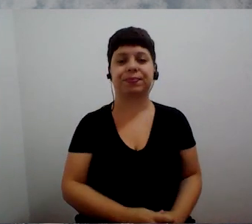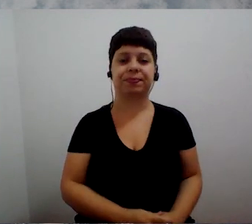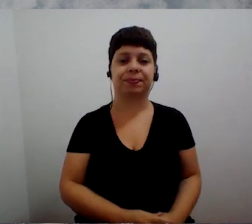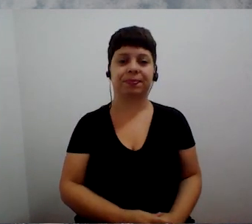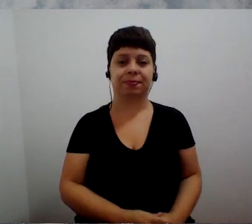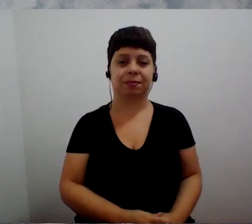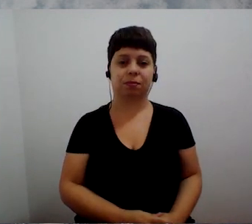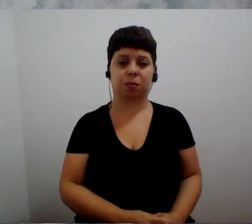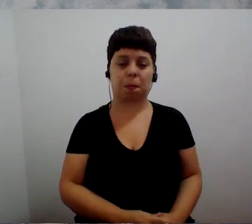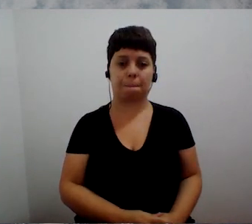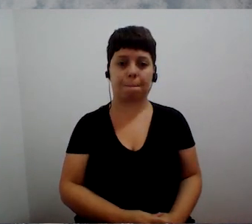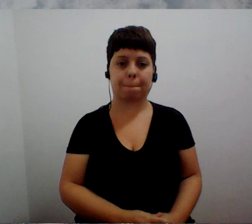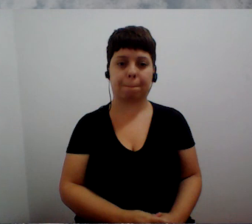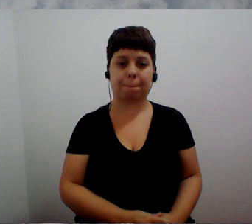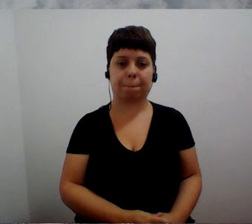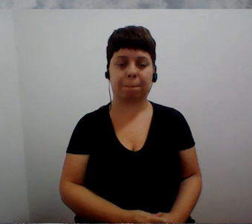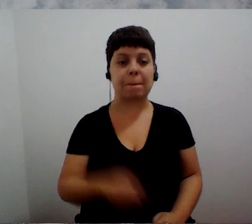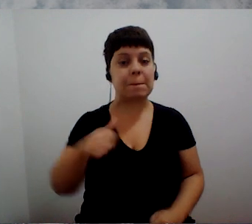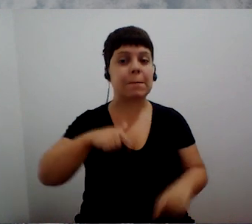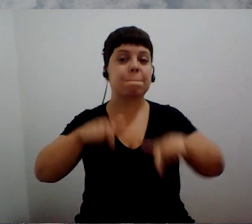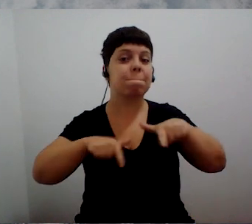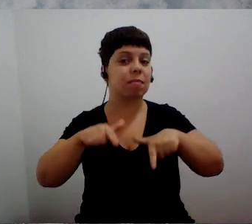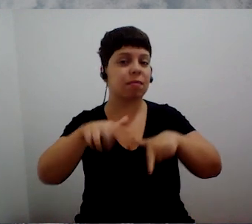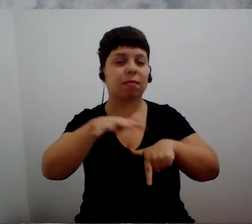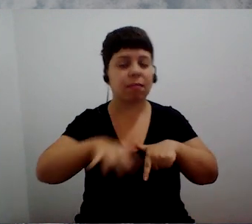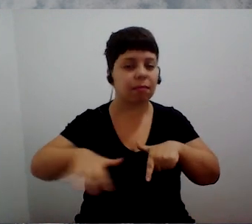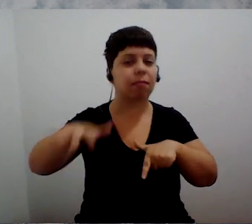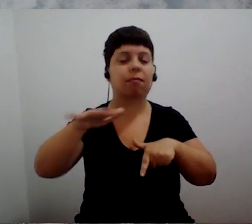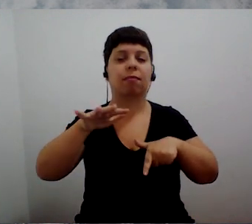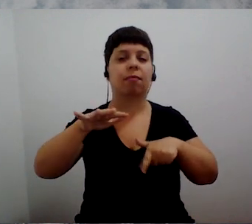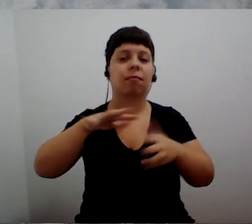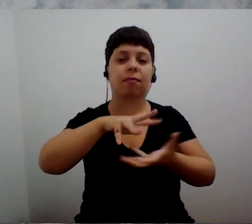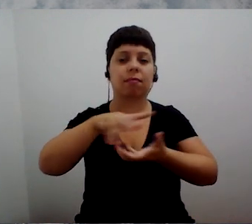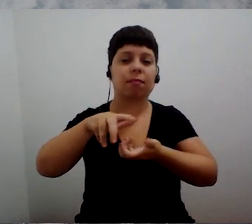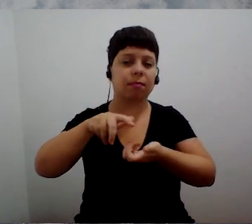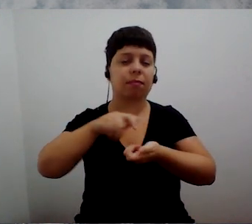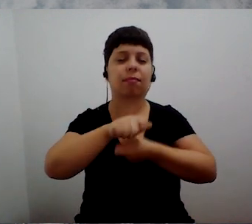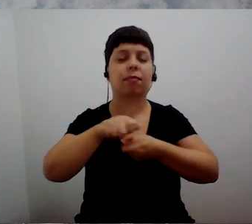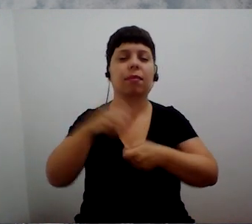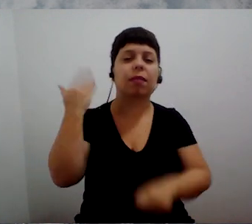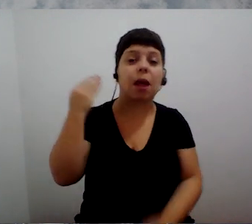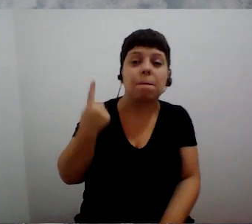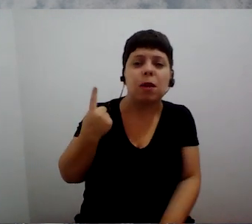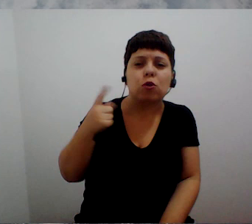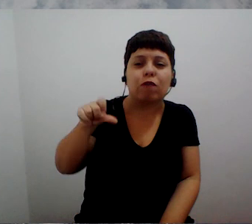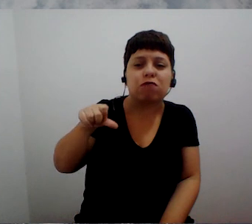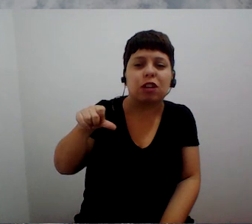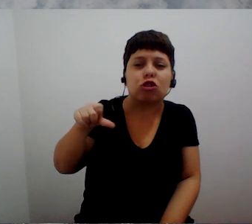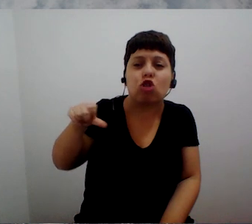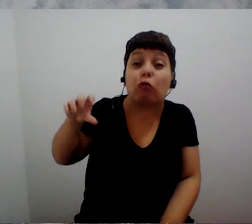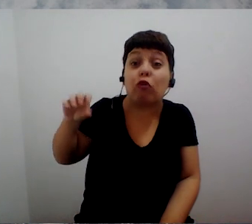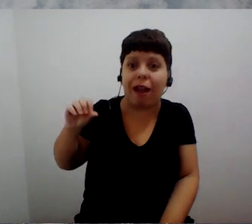I've been working in the field of environment and sustainable development since the early 1990s.